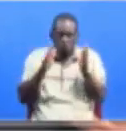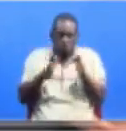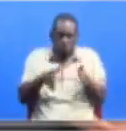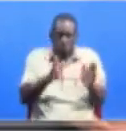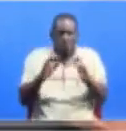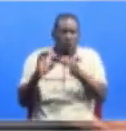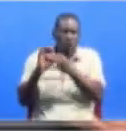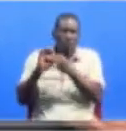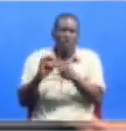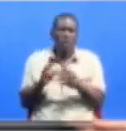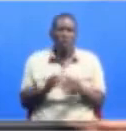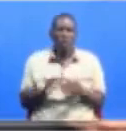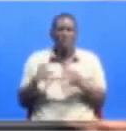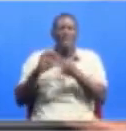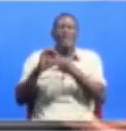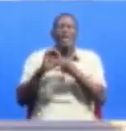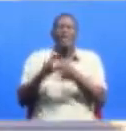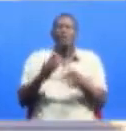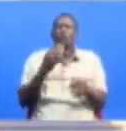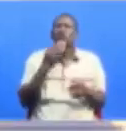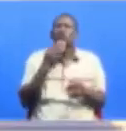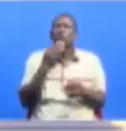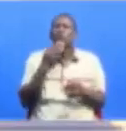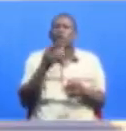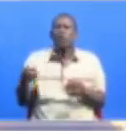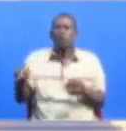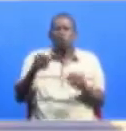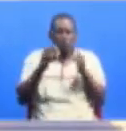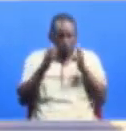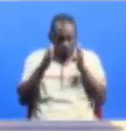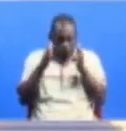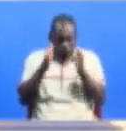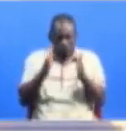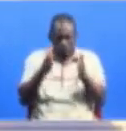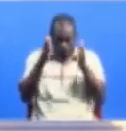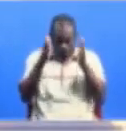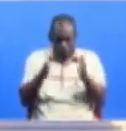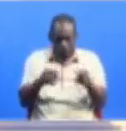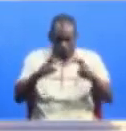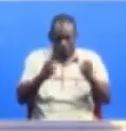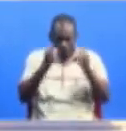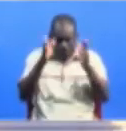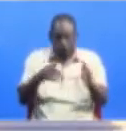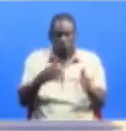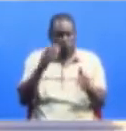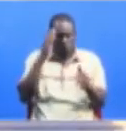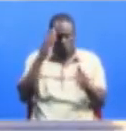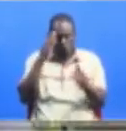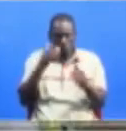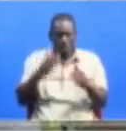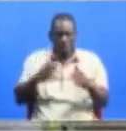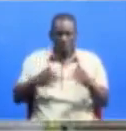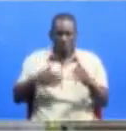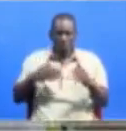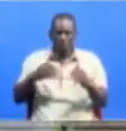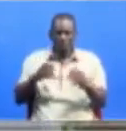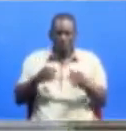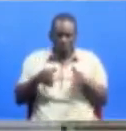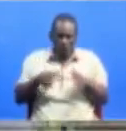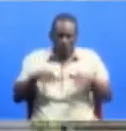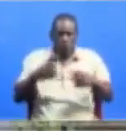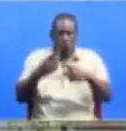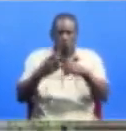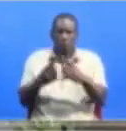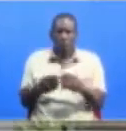ya kalja. Kalja yetu ya Waluya, tunaangalia mtu mwenye anajua mienendo ya tohara. In the old